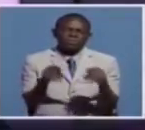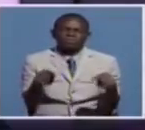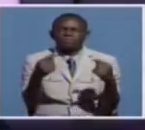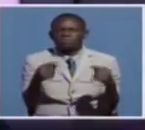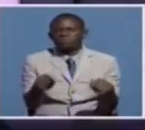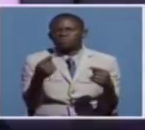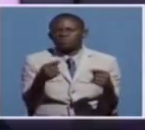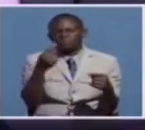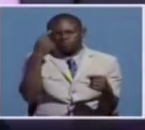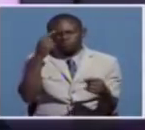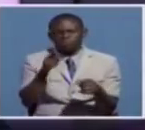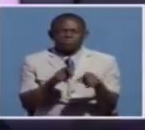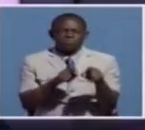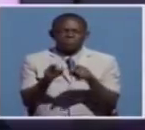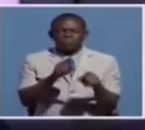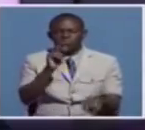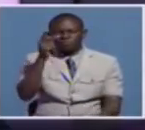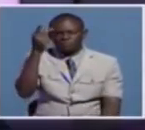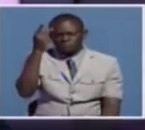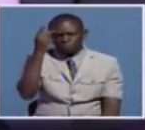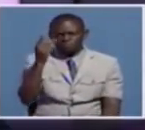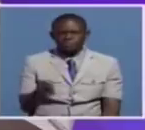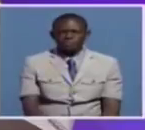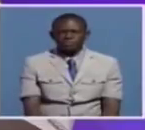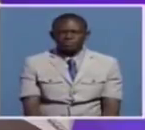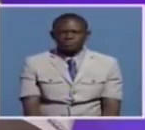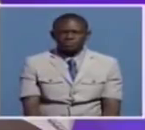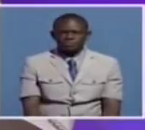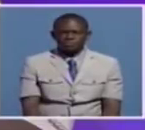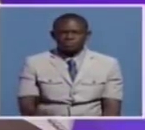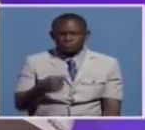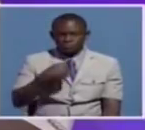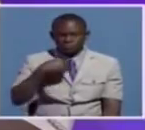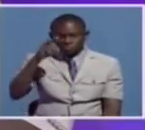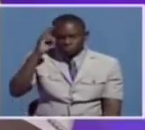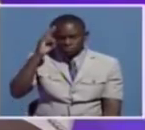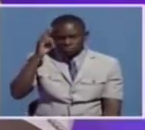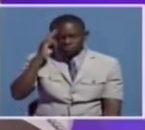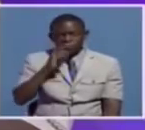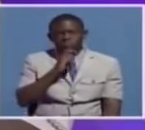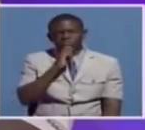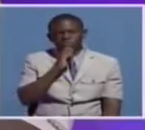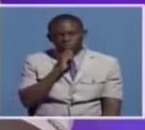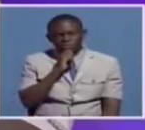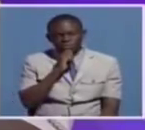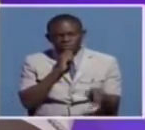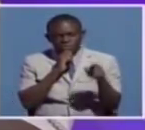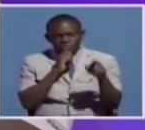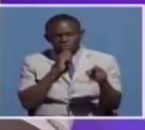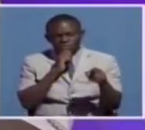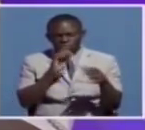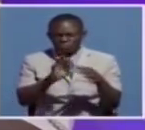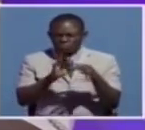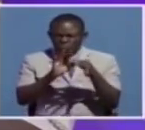that the falling out with Simon Kapwepo was one of the greatest also hits on